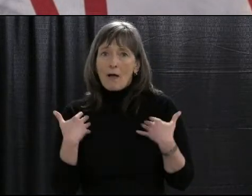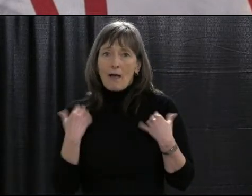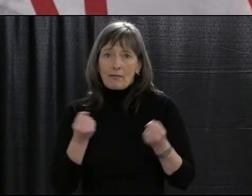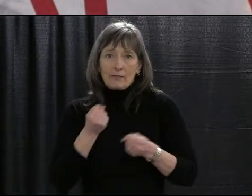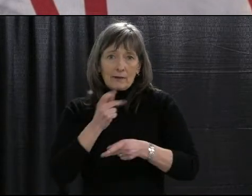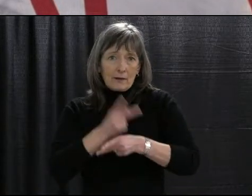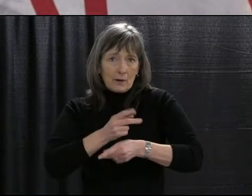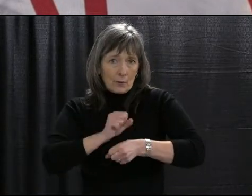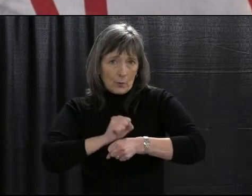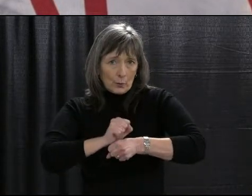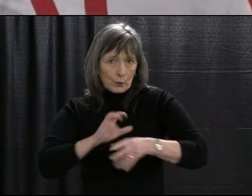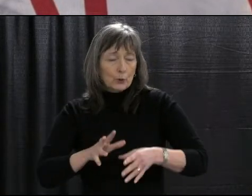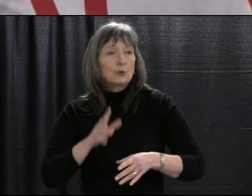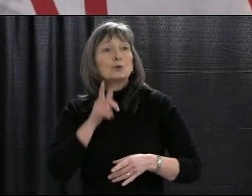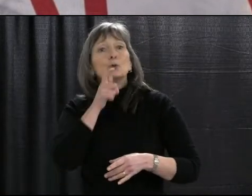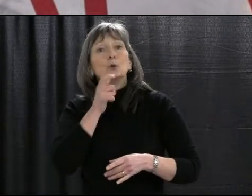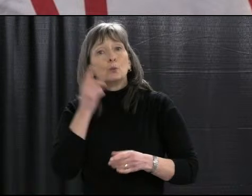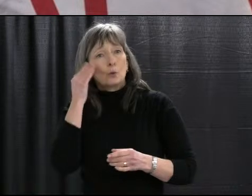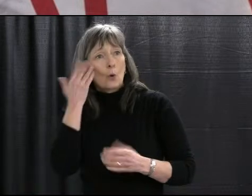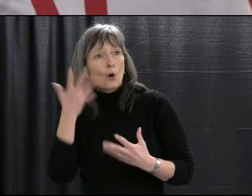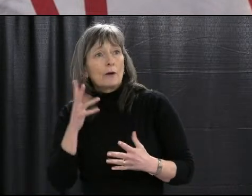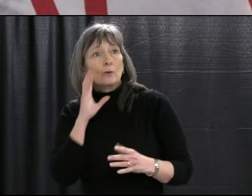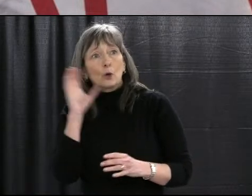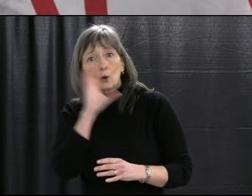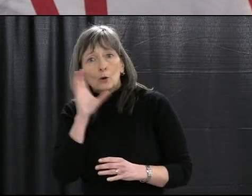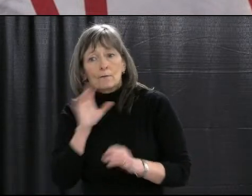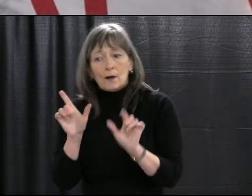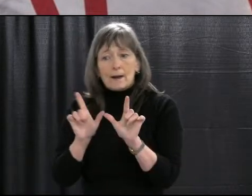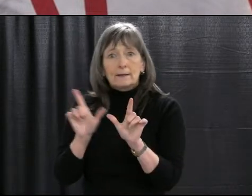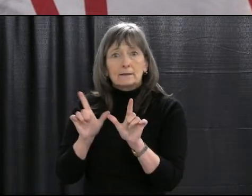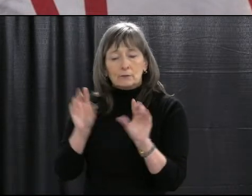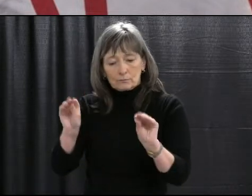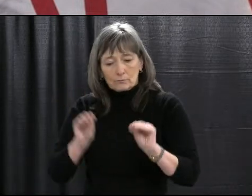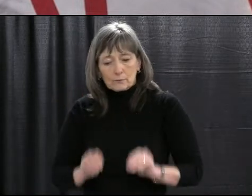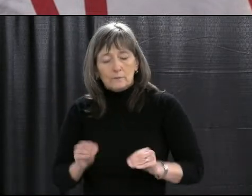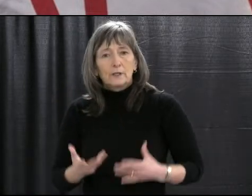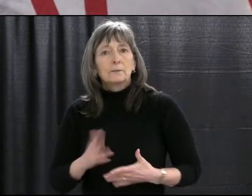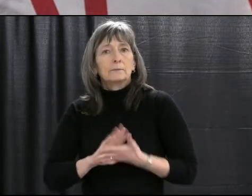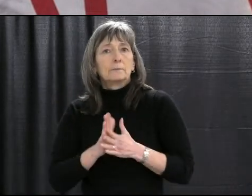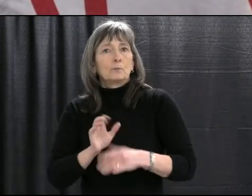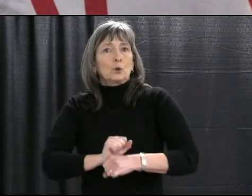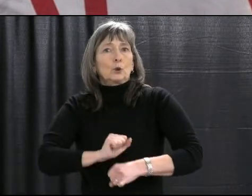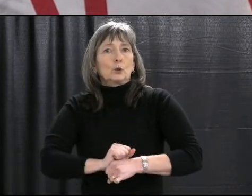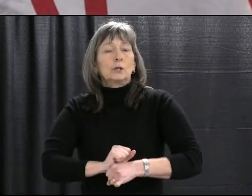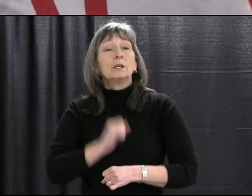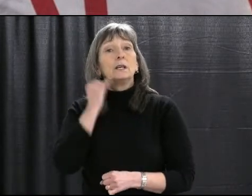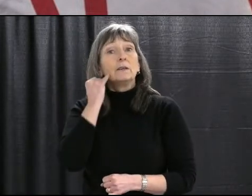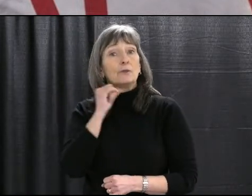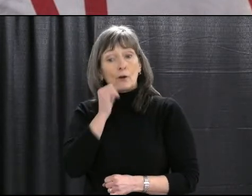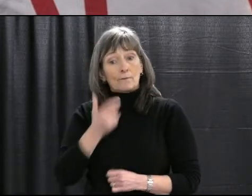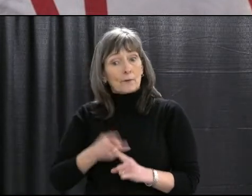are seeking licensure to practice in Newfoundland and Labrador. And